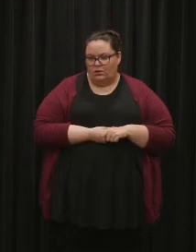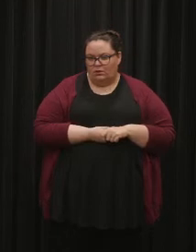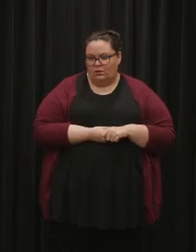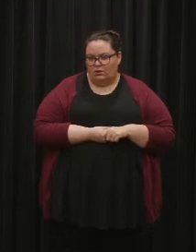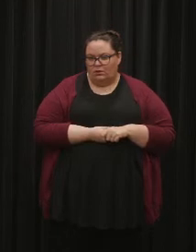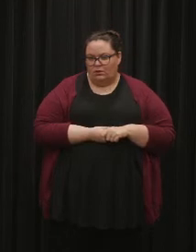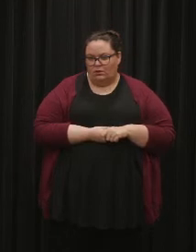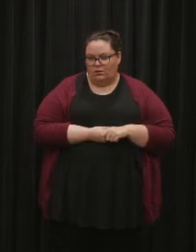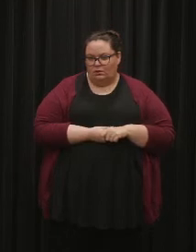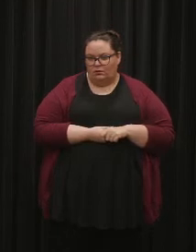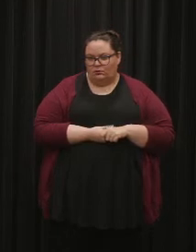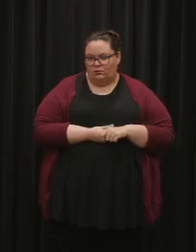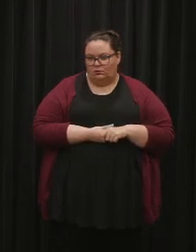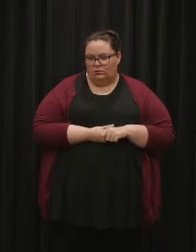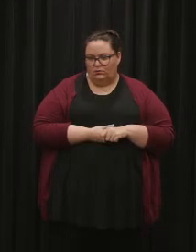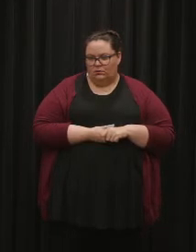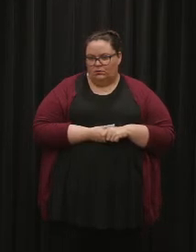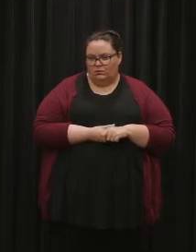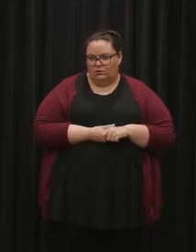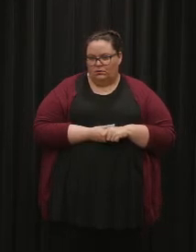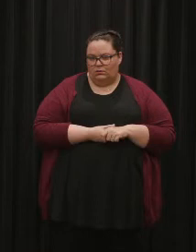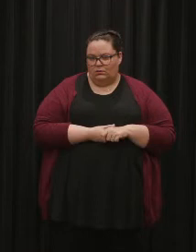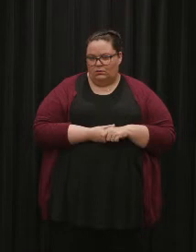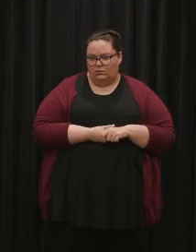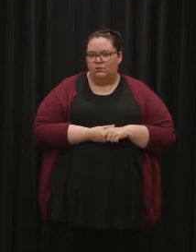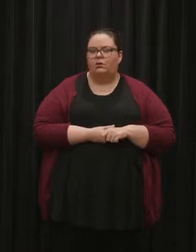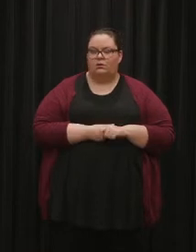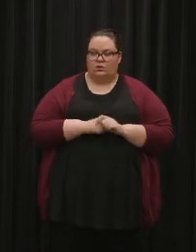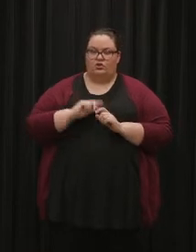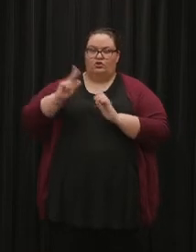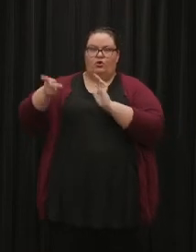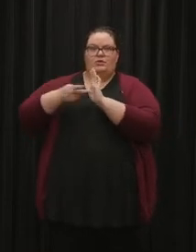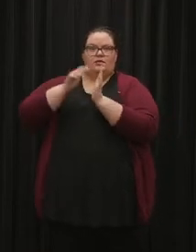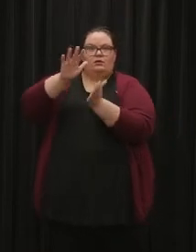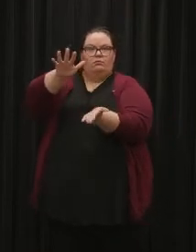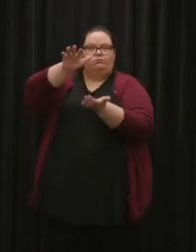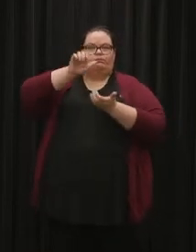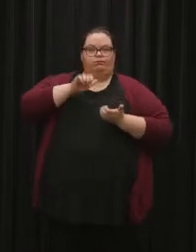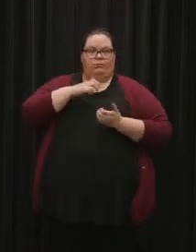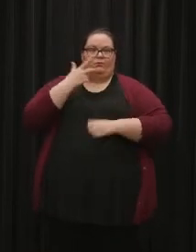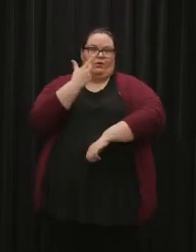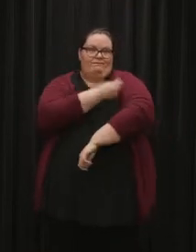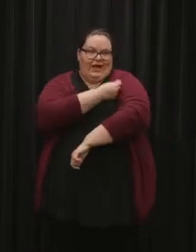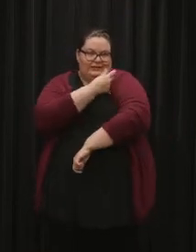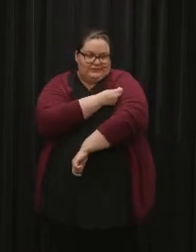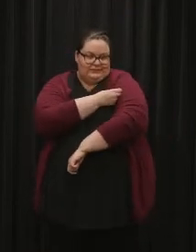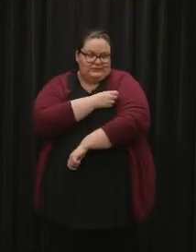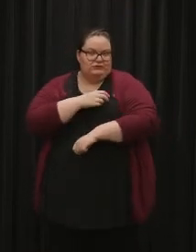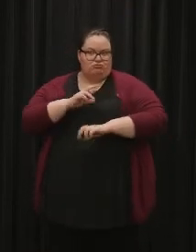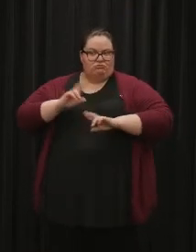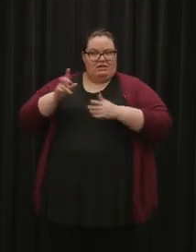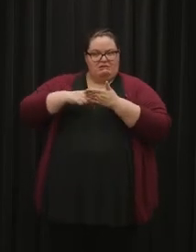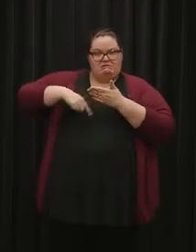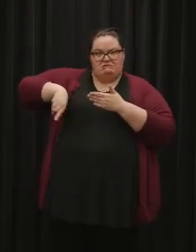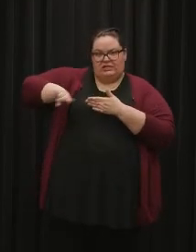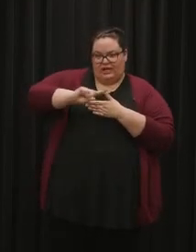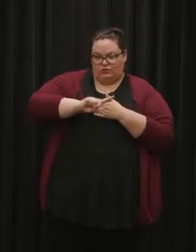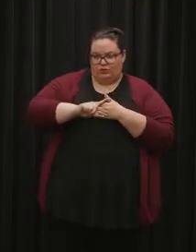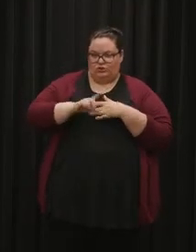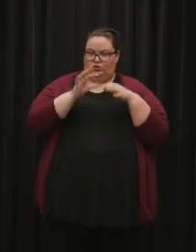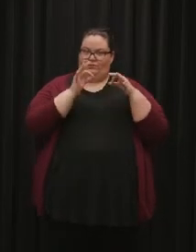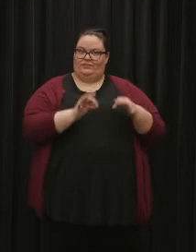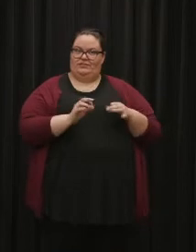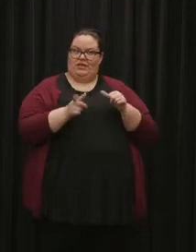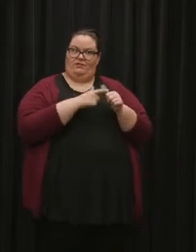administer all 1950 doses rather than save half as second doses for 975 people. But